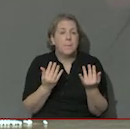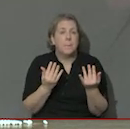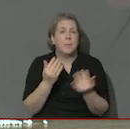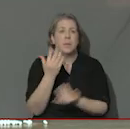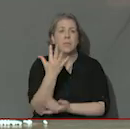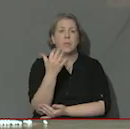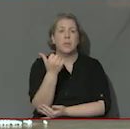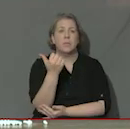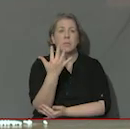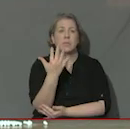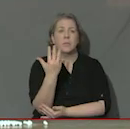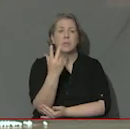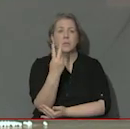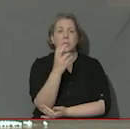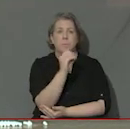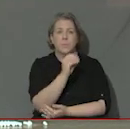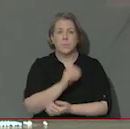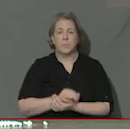565,920.